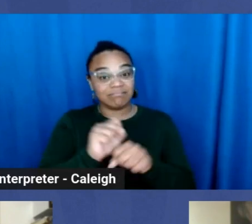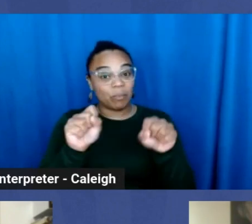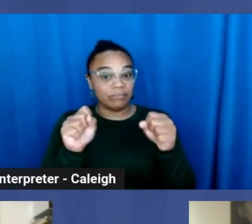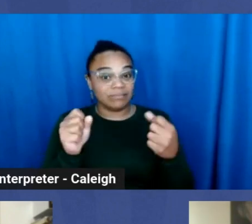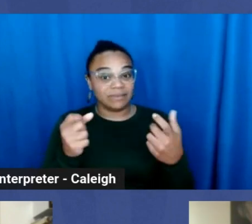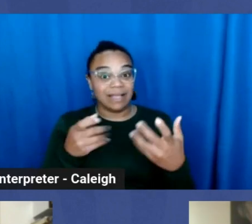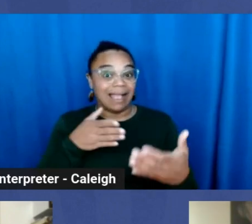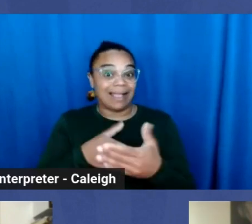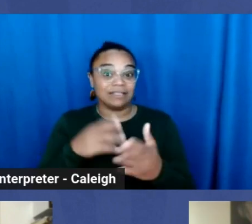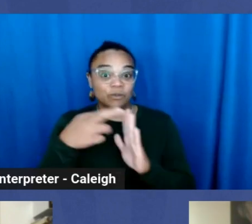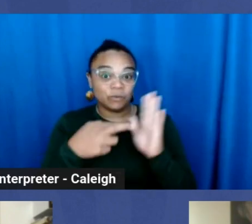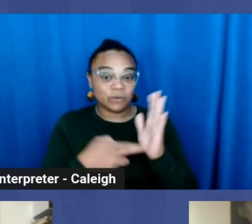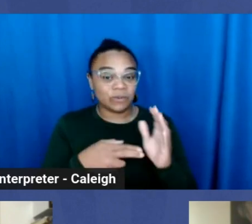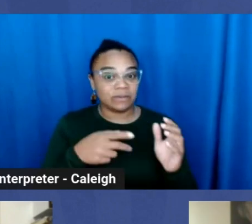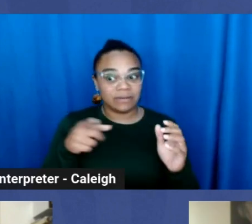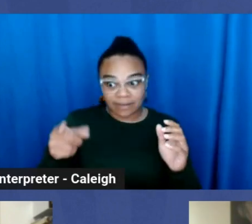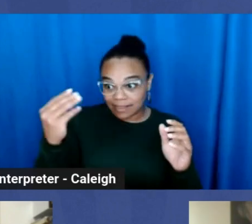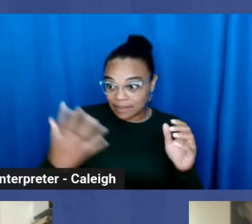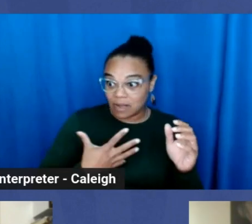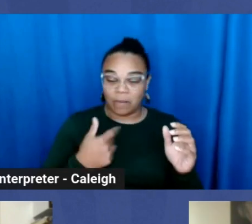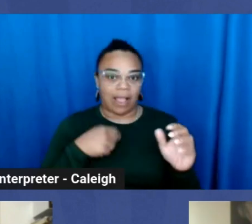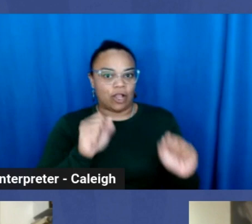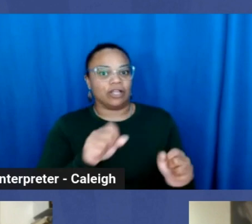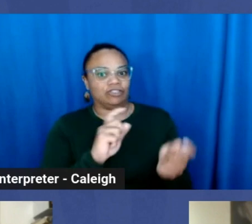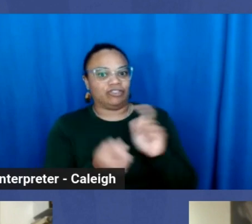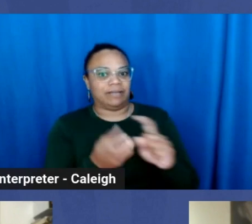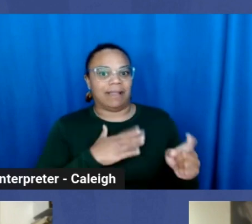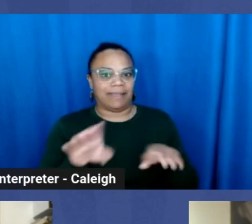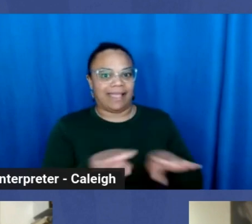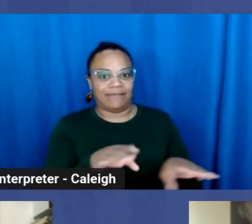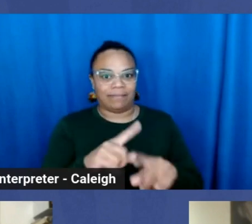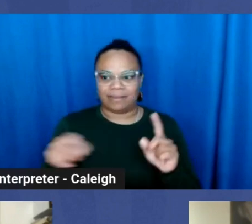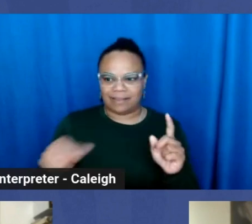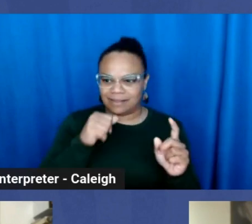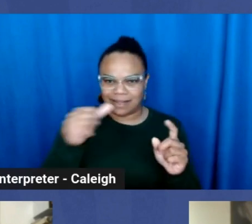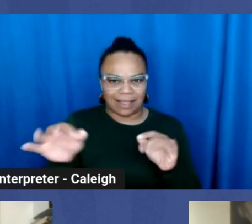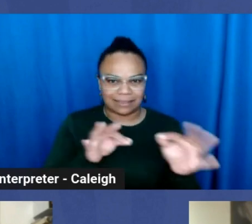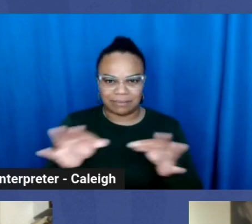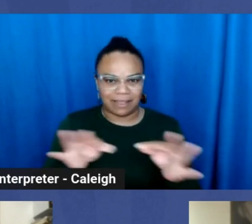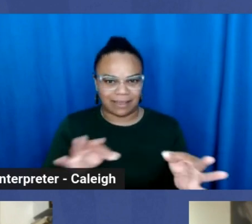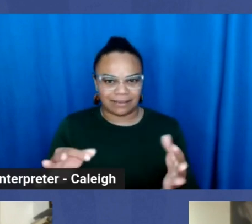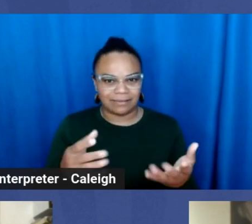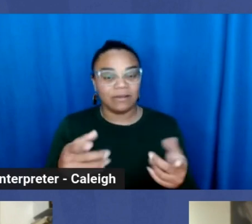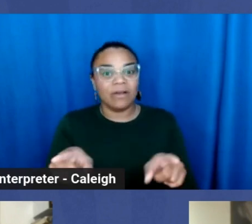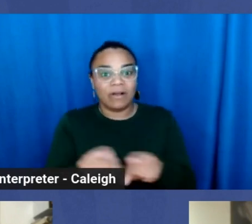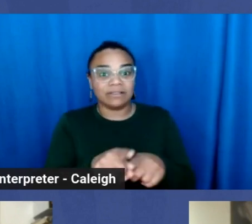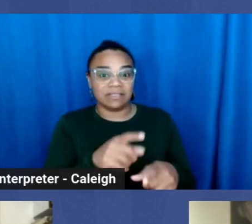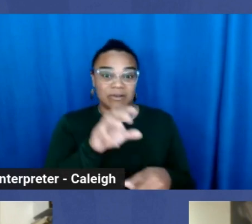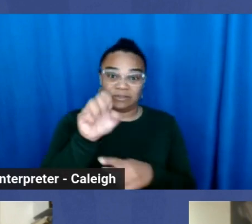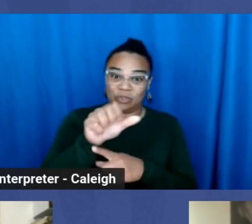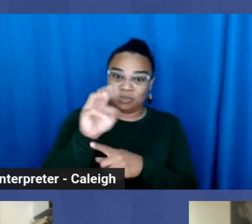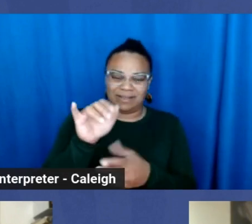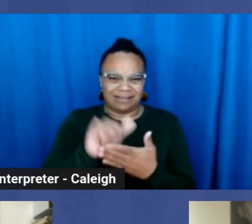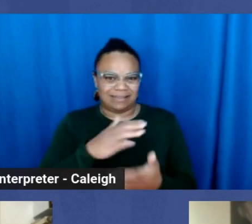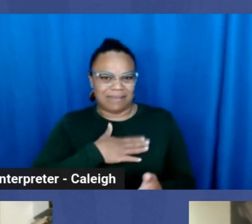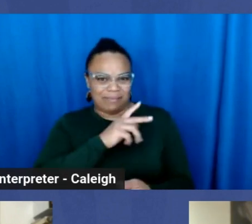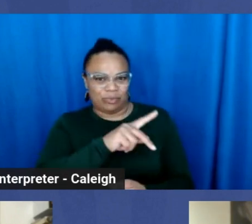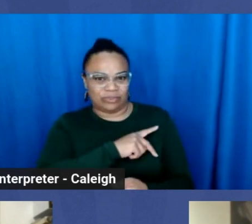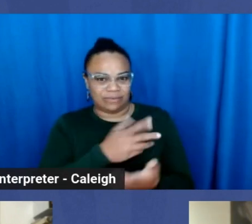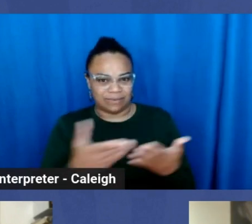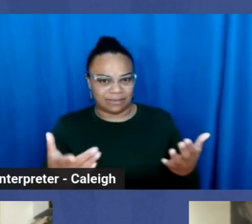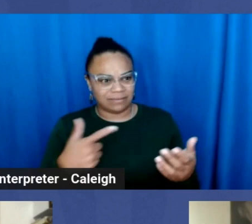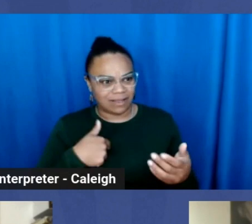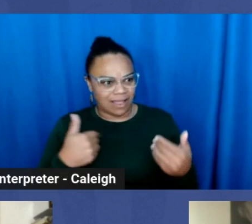behavior. But also, it was my personal time. And so I deserve the right to a personal life.